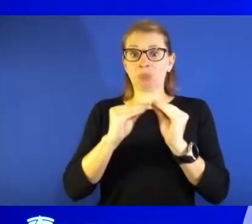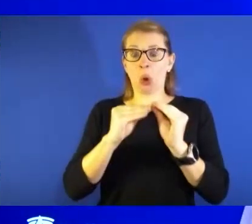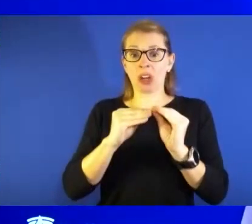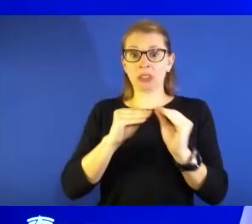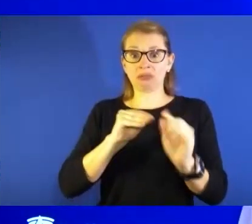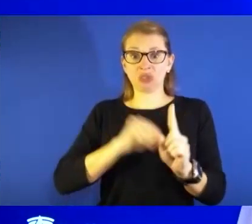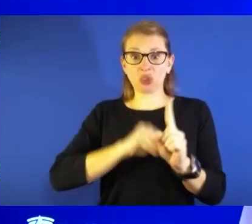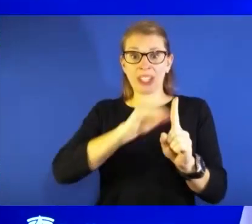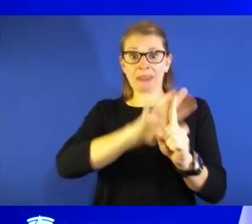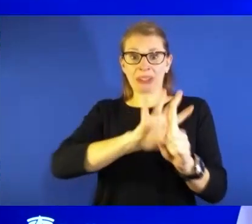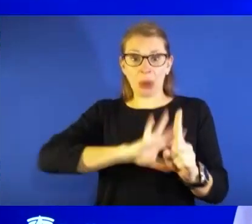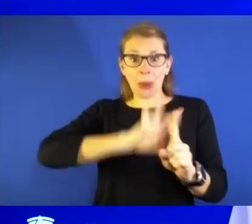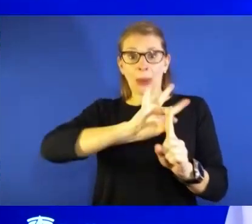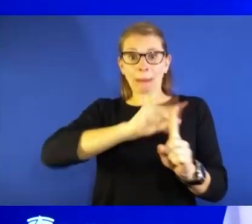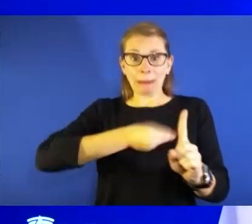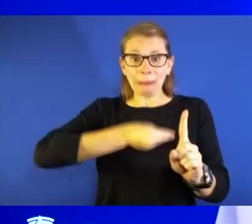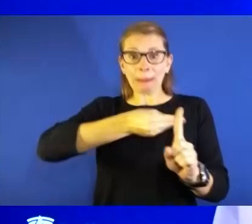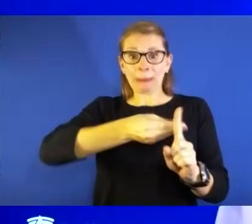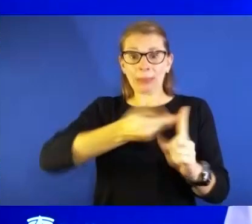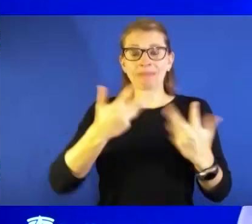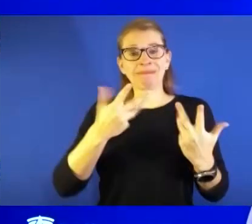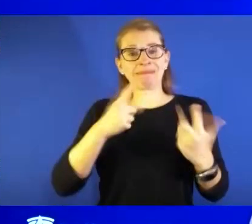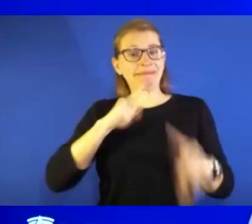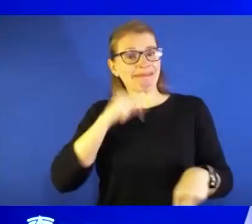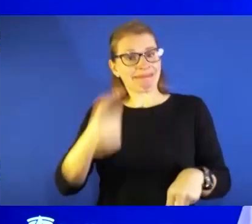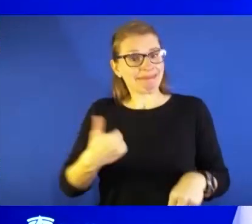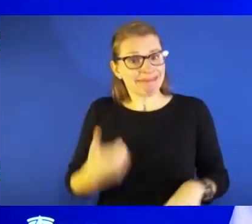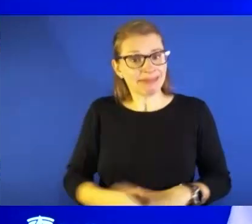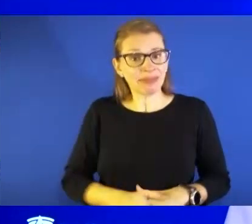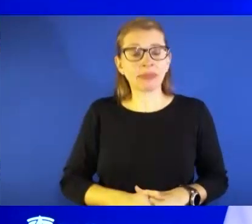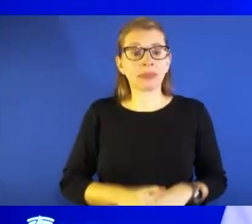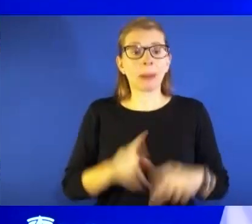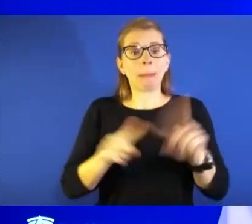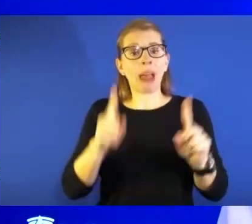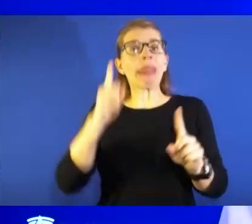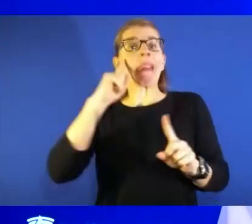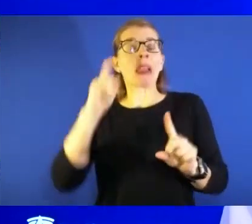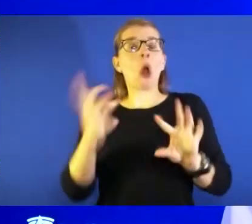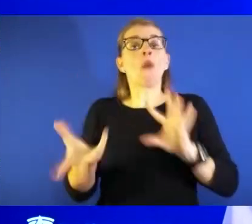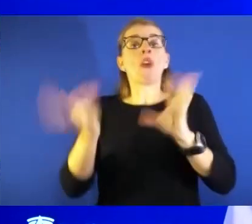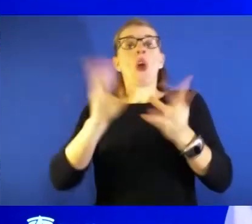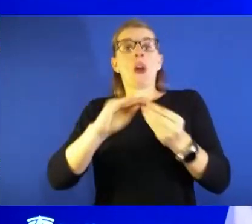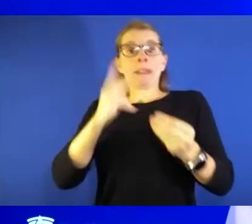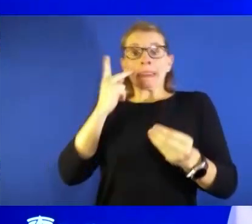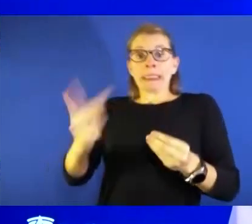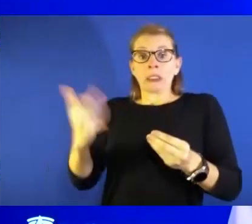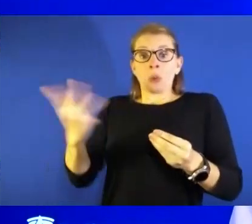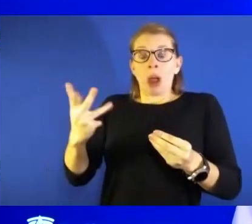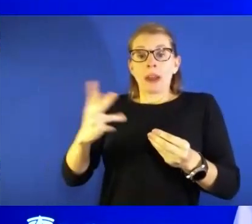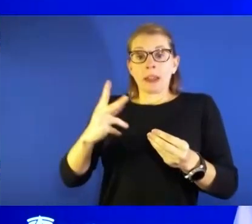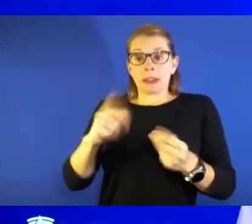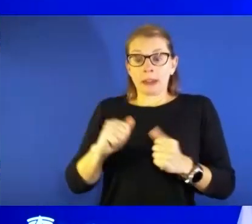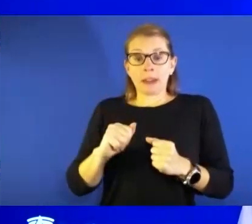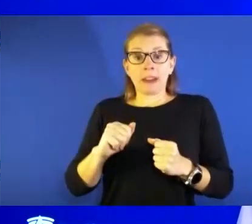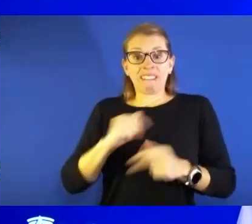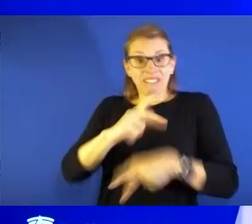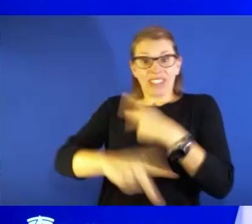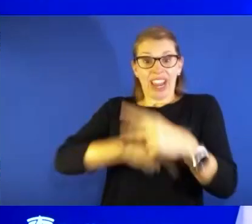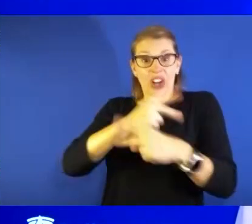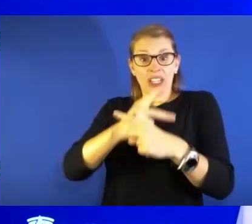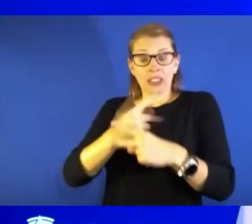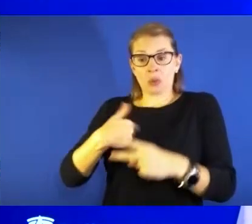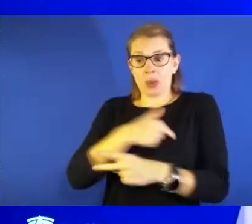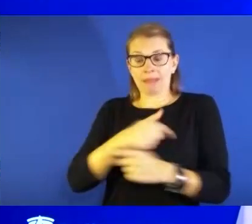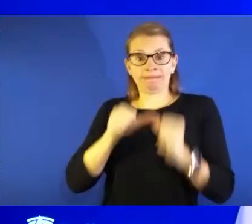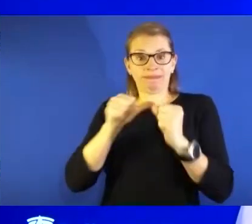lot of those answers, but we do believe that overall what we have seen is that the variants, we continue to have protection from